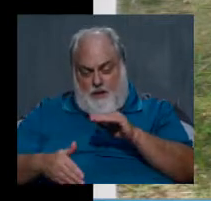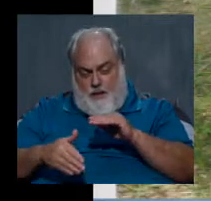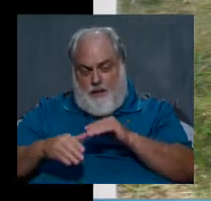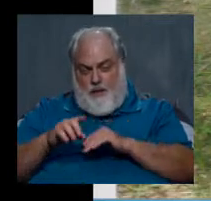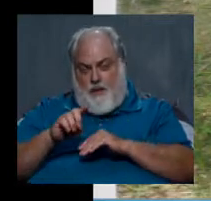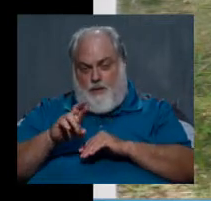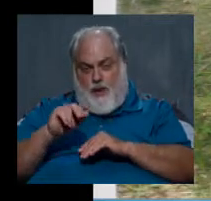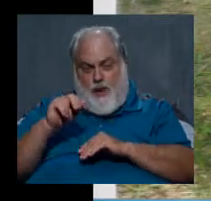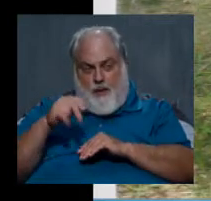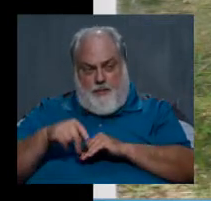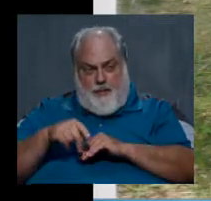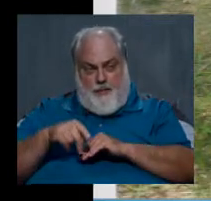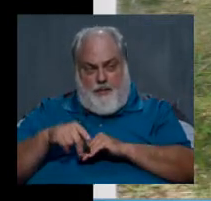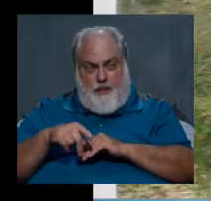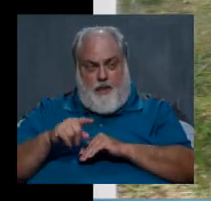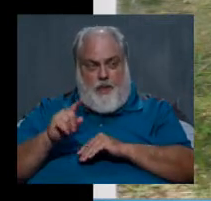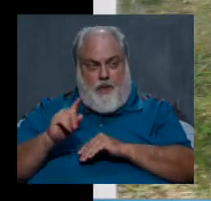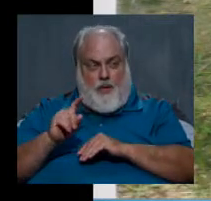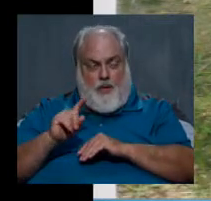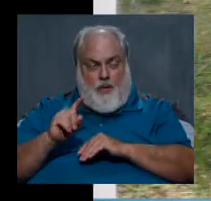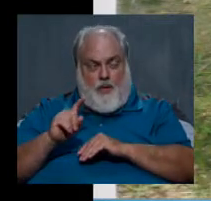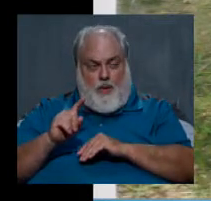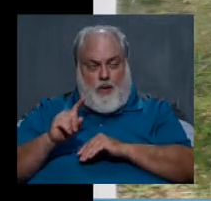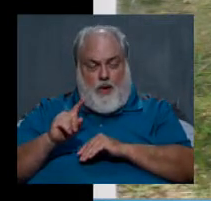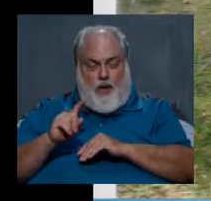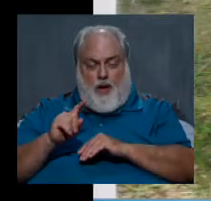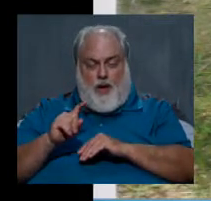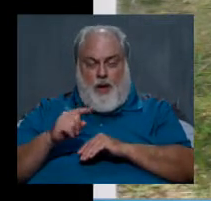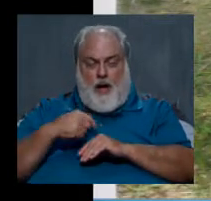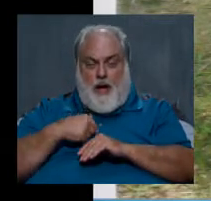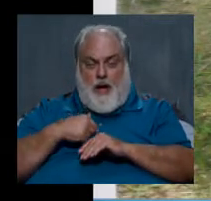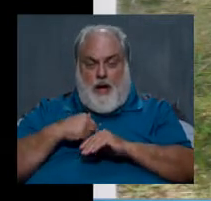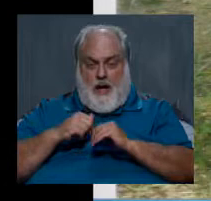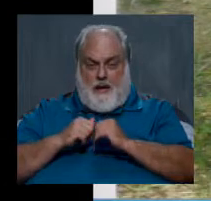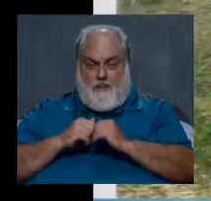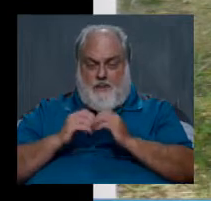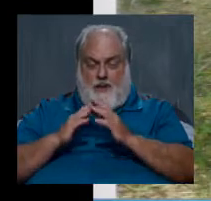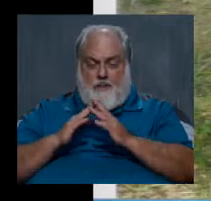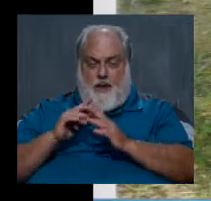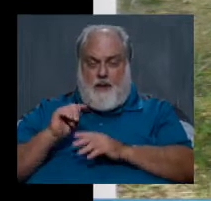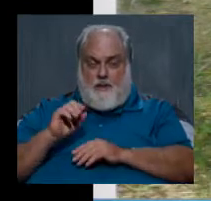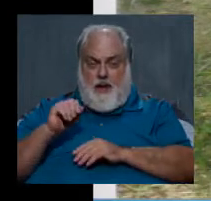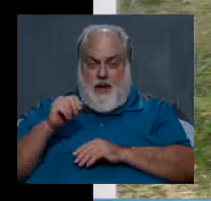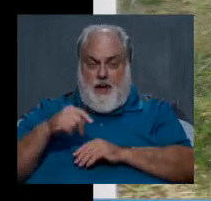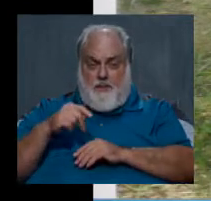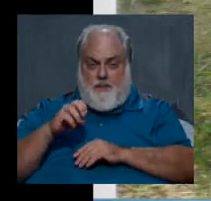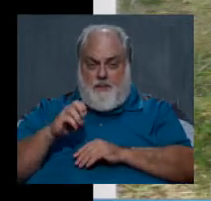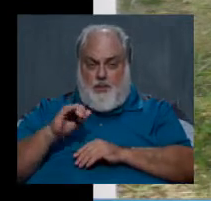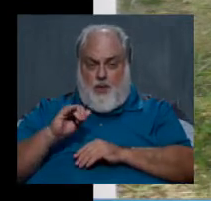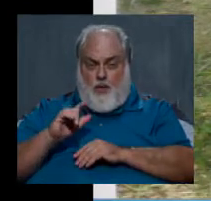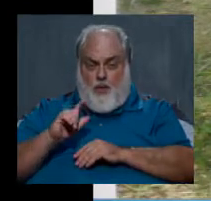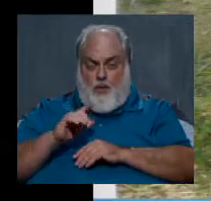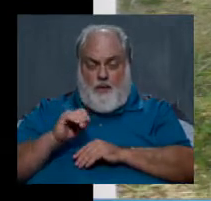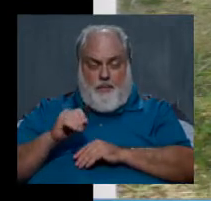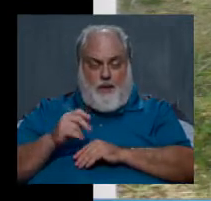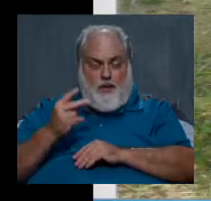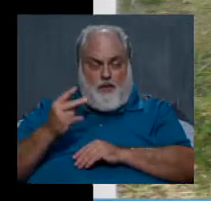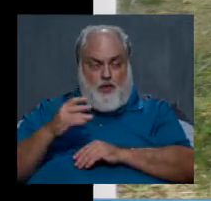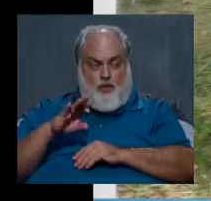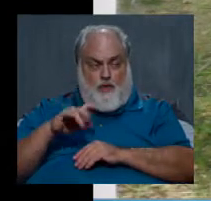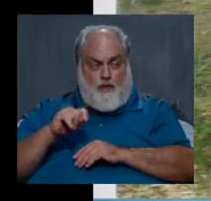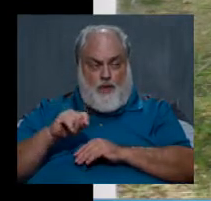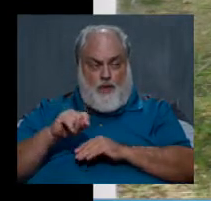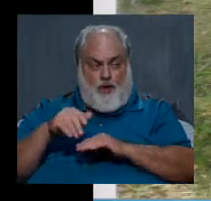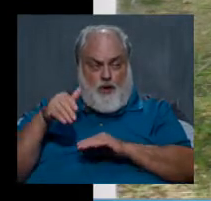that property where washout, where I had built up topsoil and field. It's about a 2-foot drop from